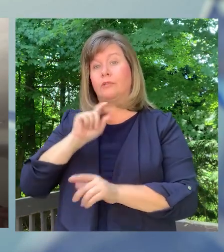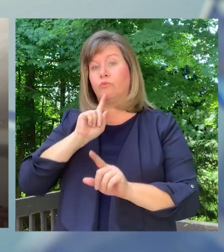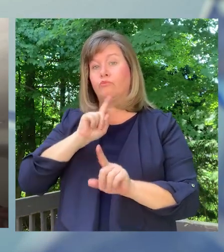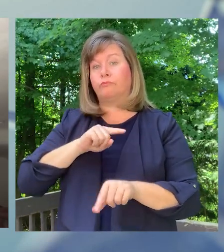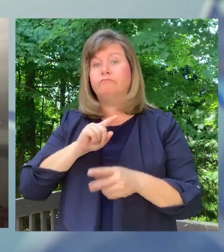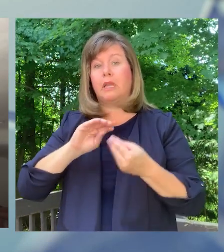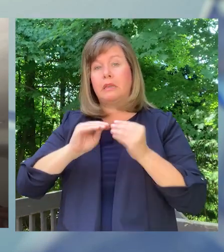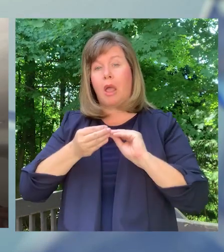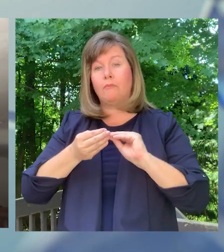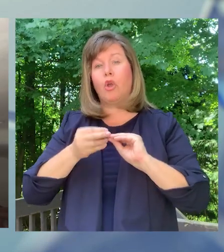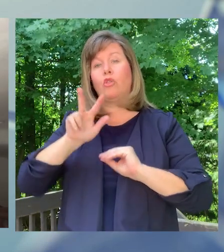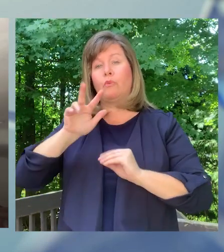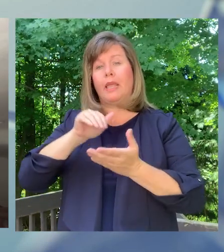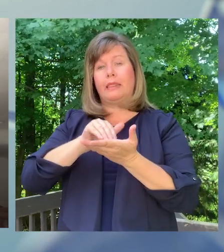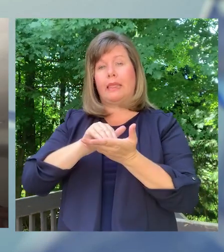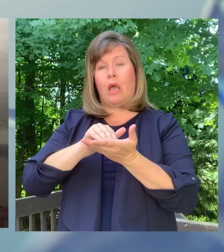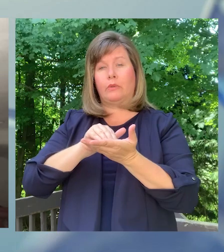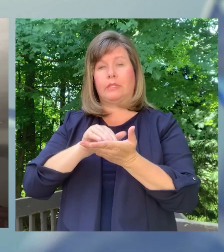number was